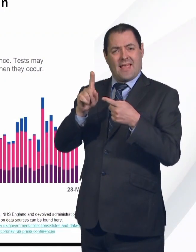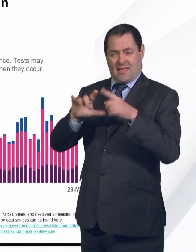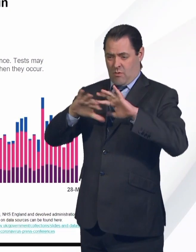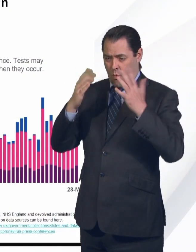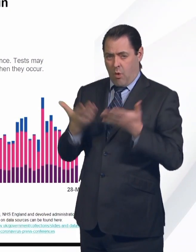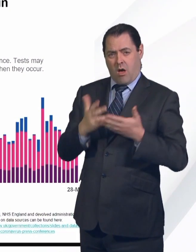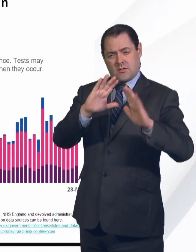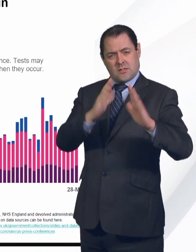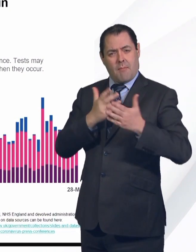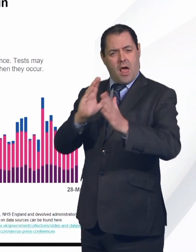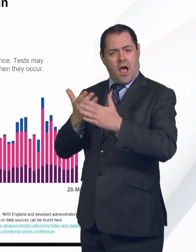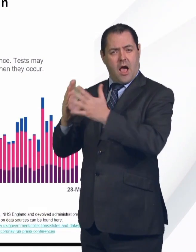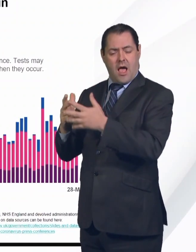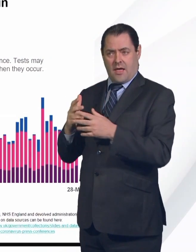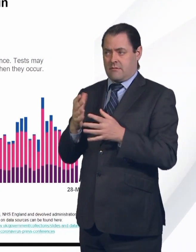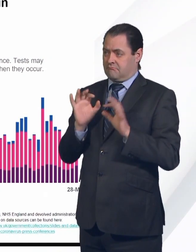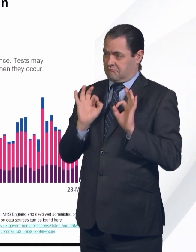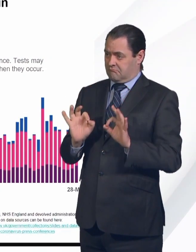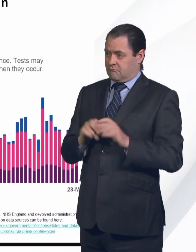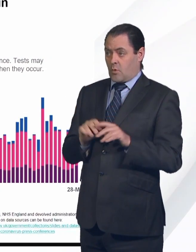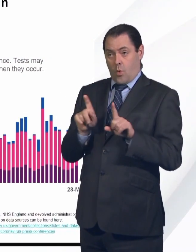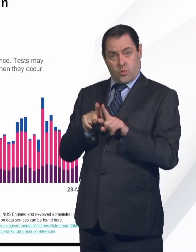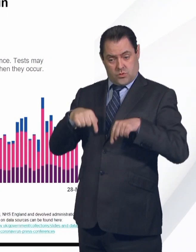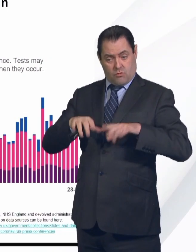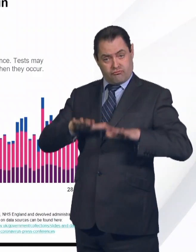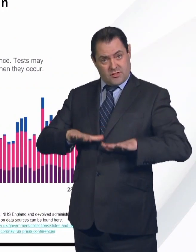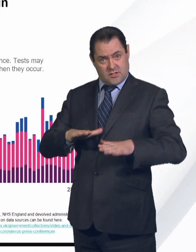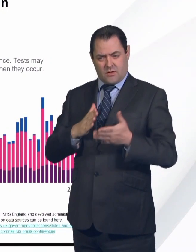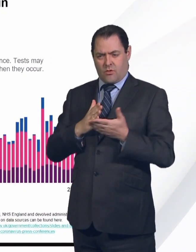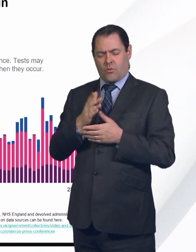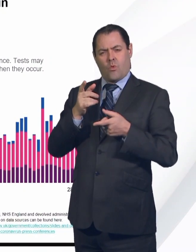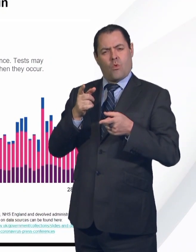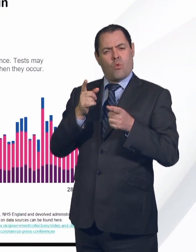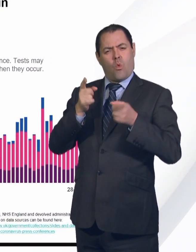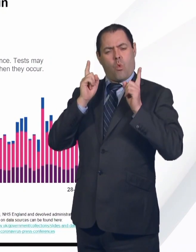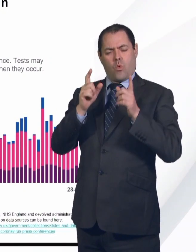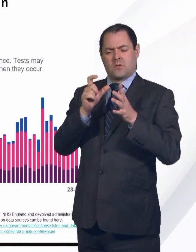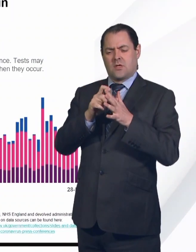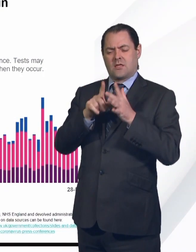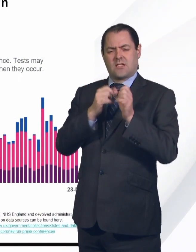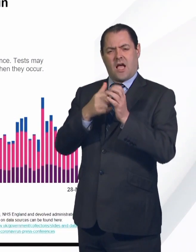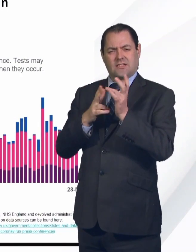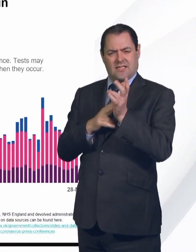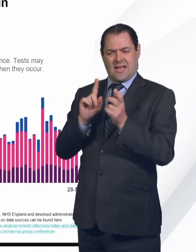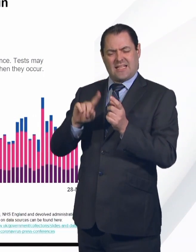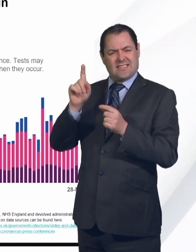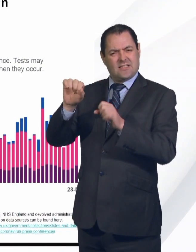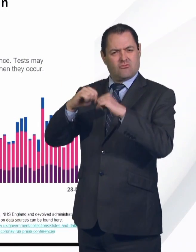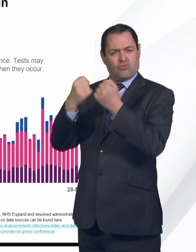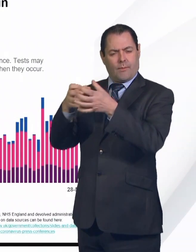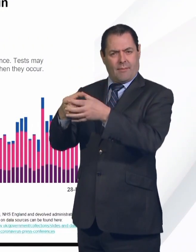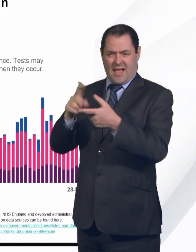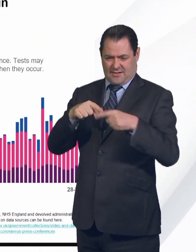Here in the UK, thanks to the efforts of Lord Dighton and his team and the brilliance of domestic